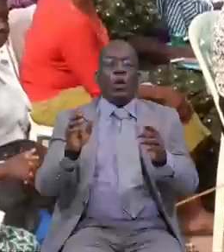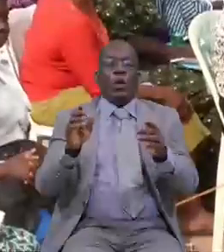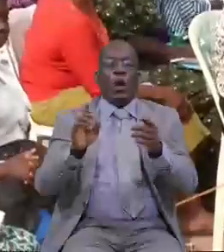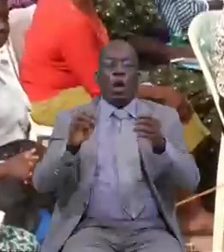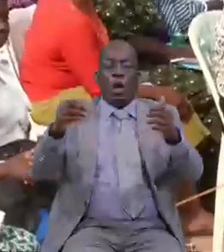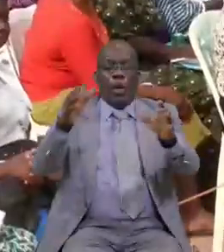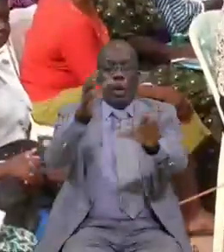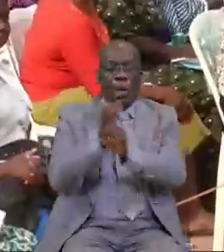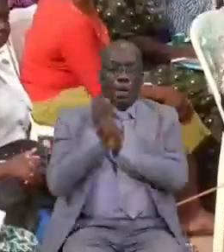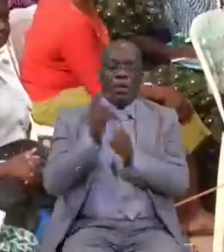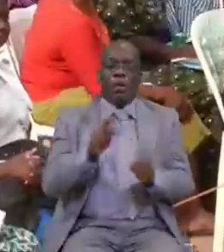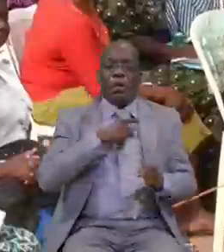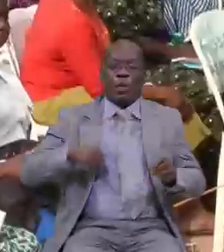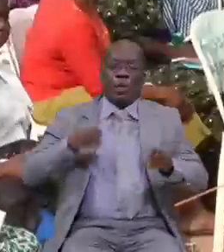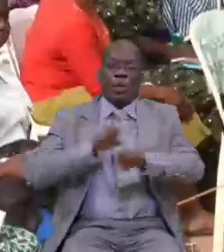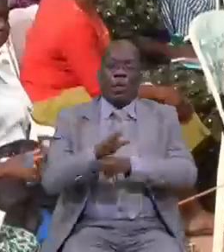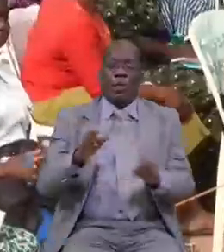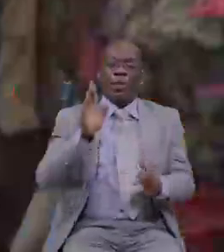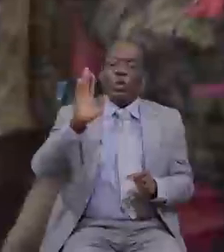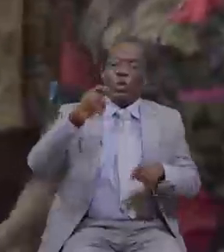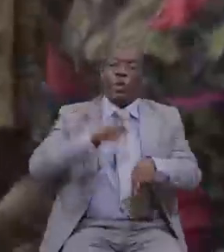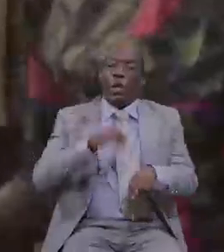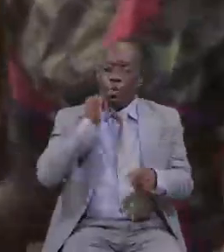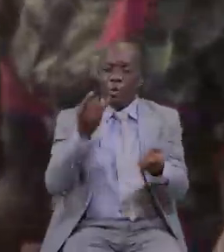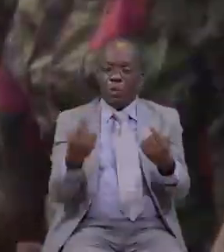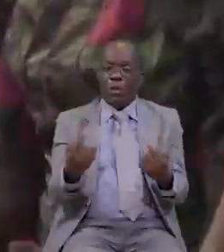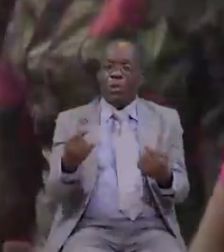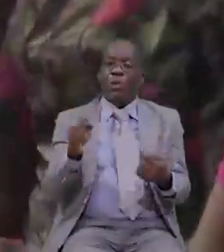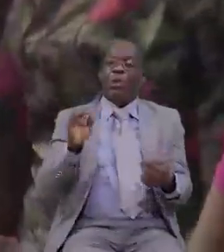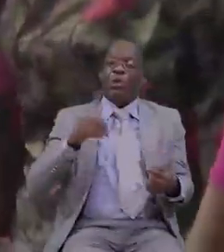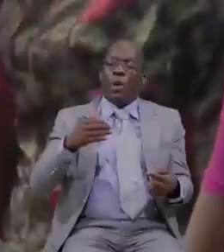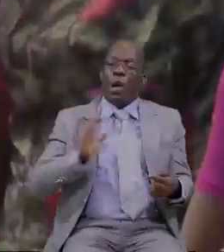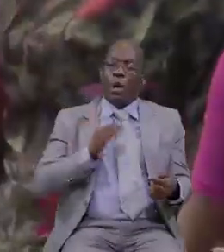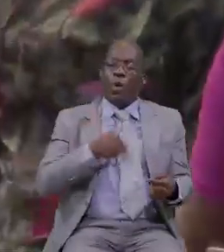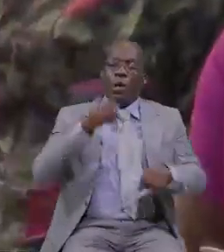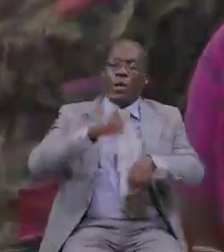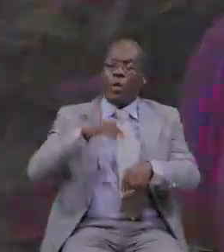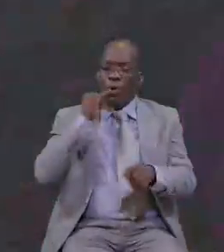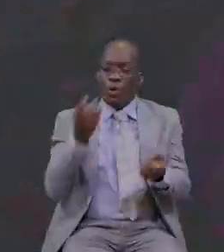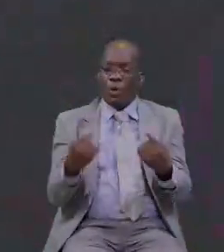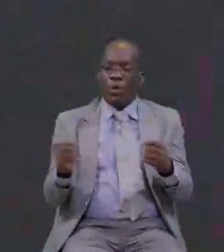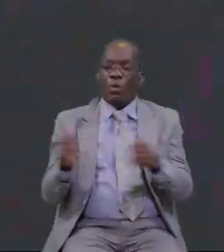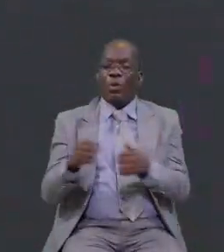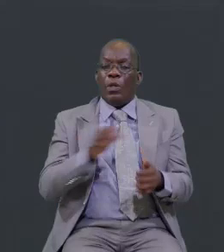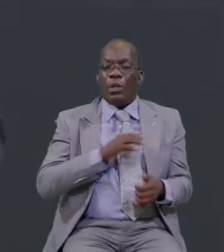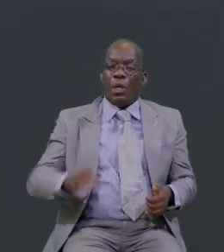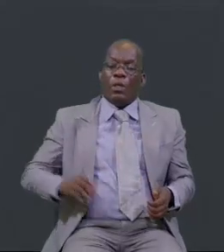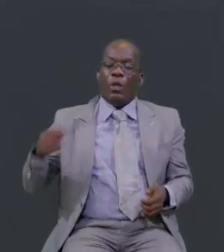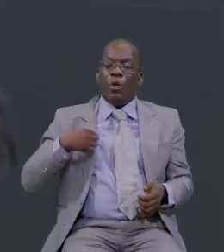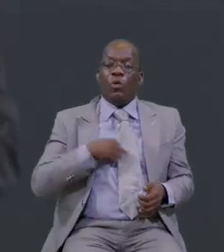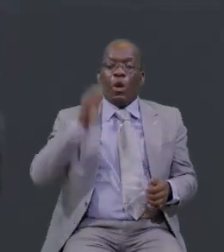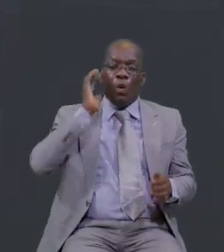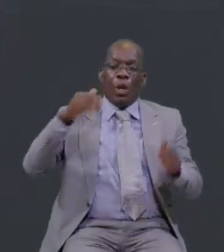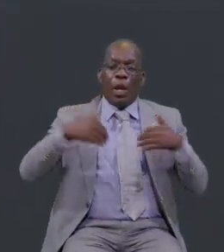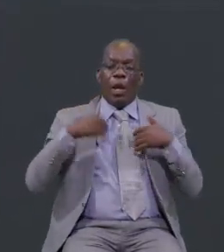Your time is coming. Our time is coming. With Christ, we're going to possess the kingdom